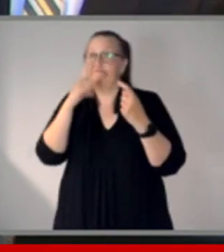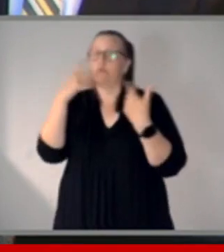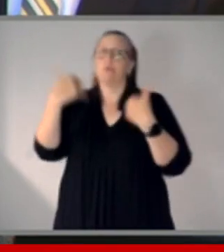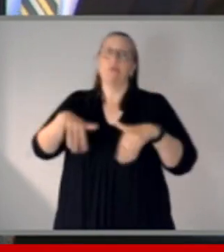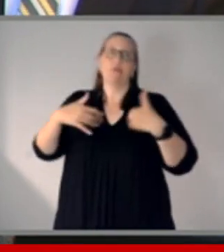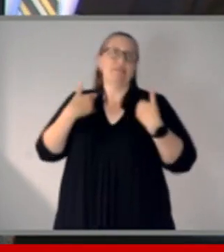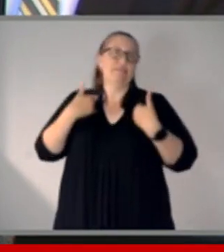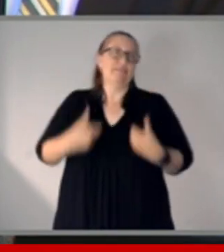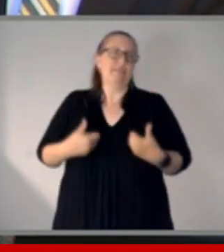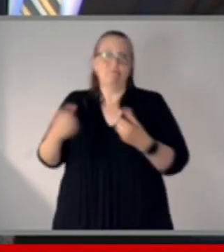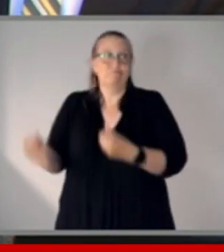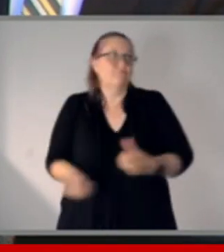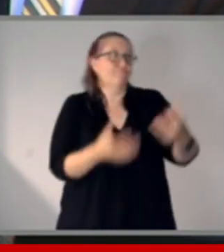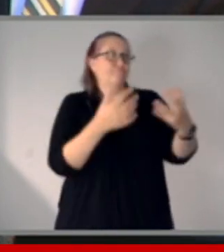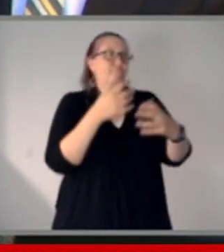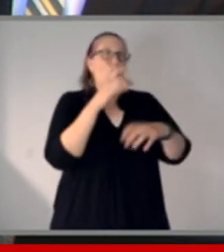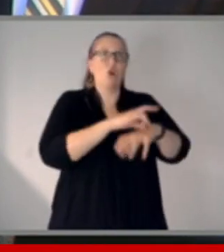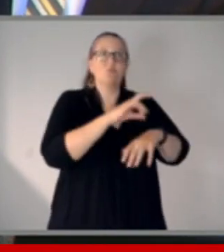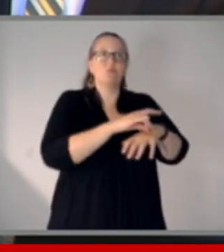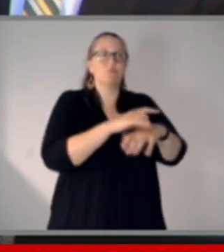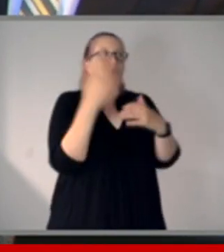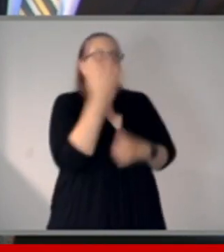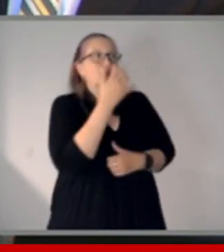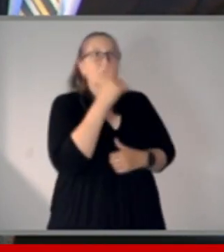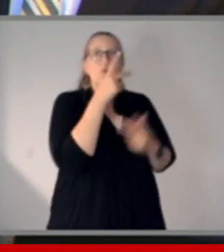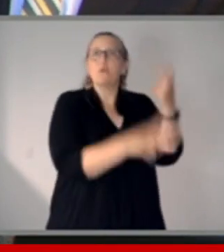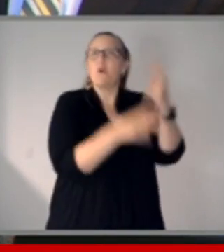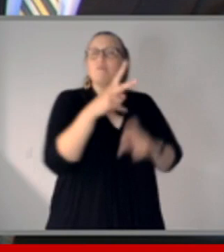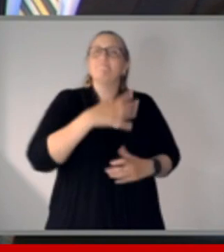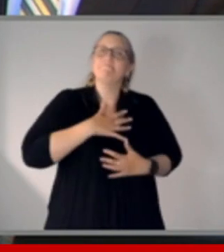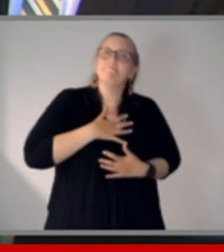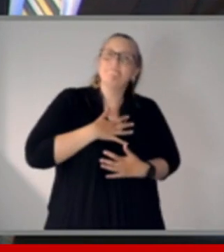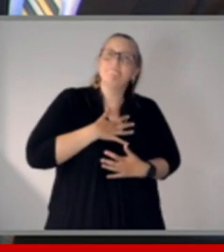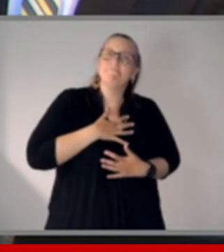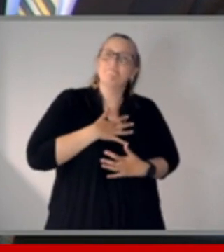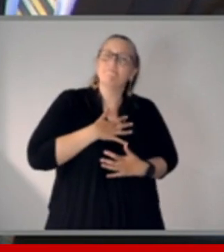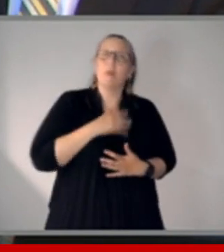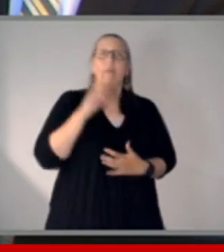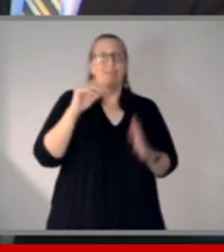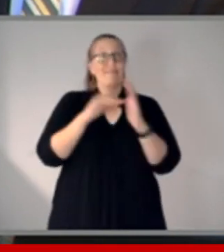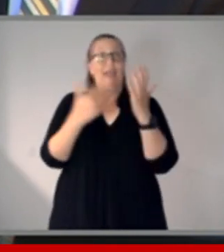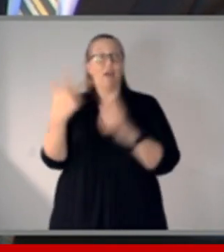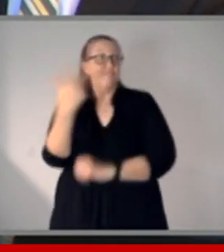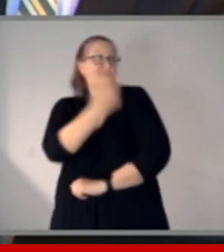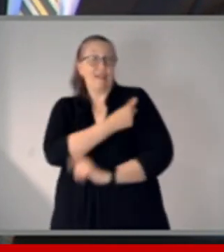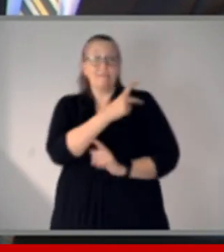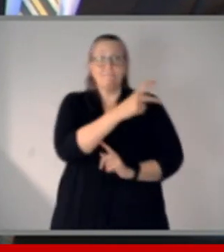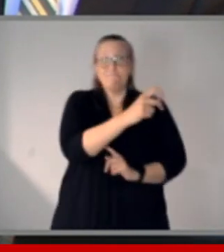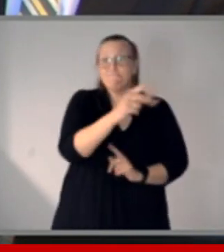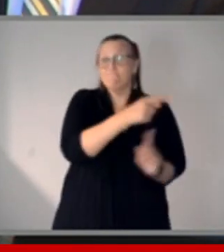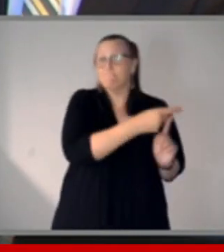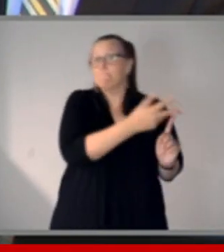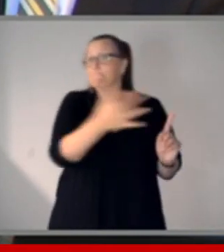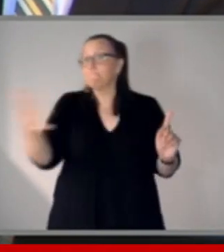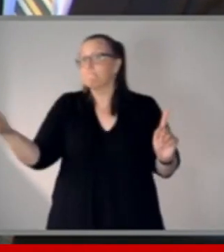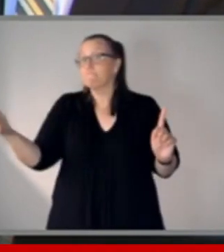Because of the success of the aged care rollout in terms of vaccination, that terrible death rate that we saw last year is not being replicated